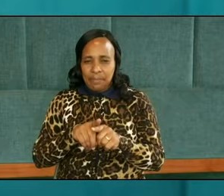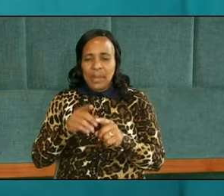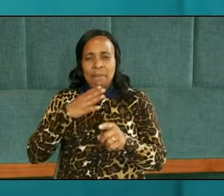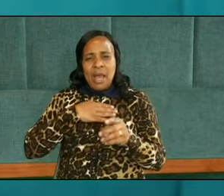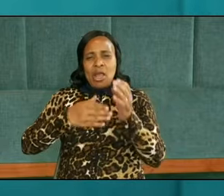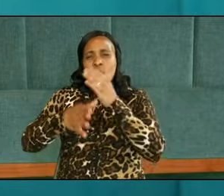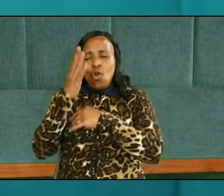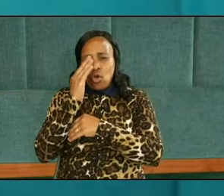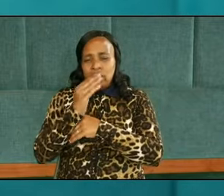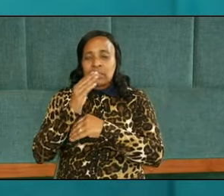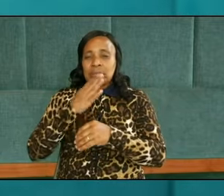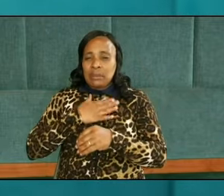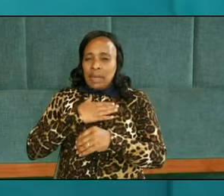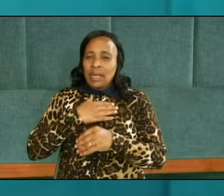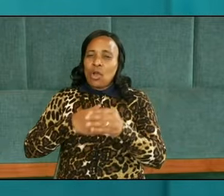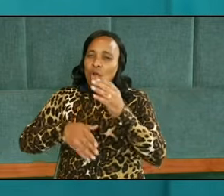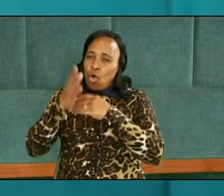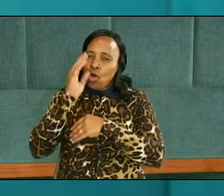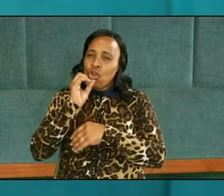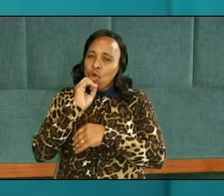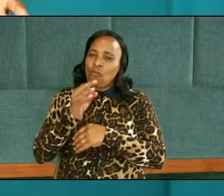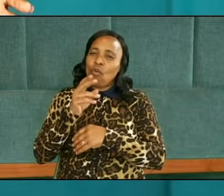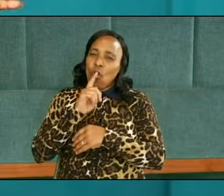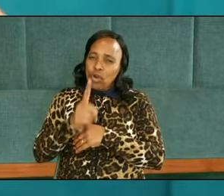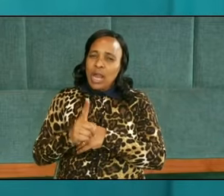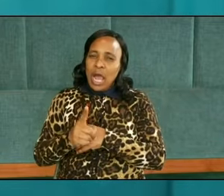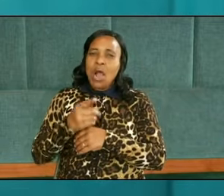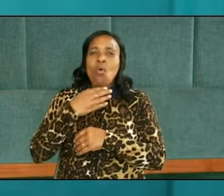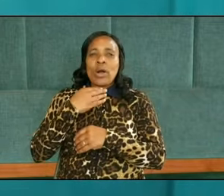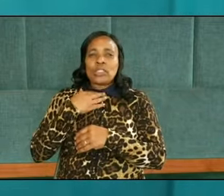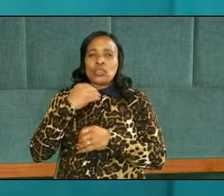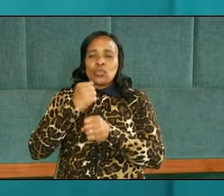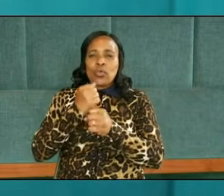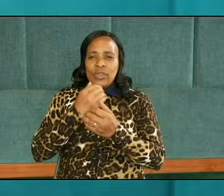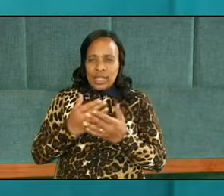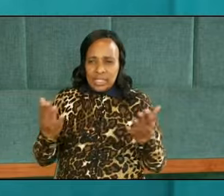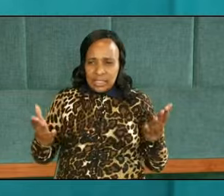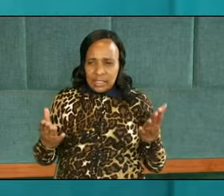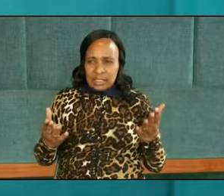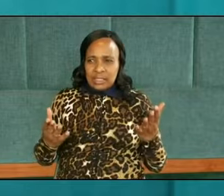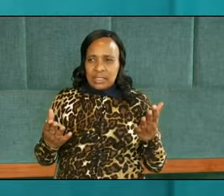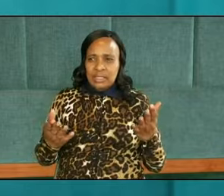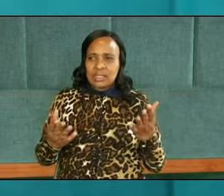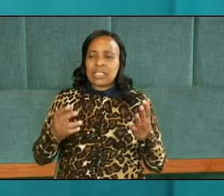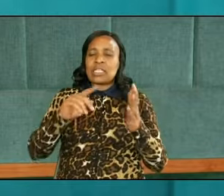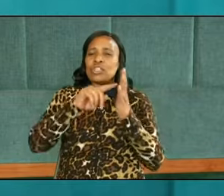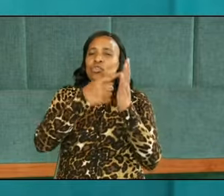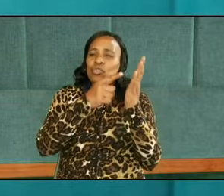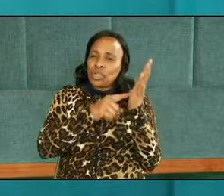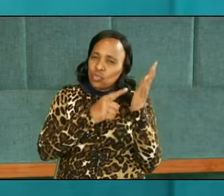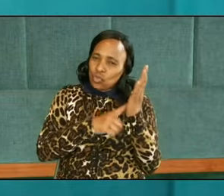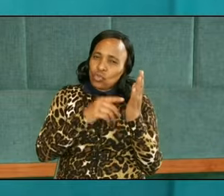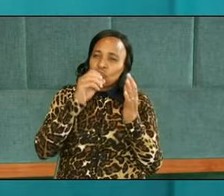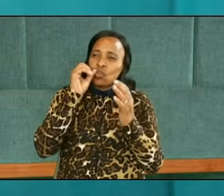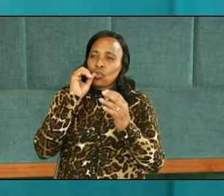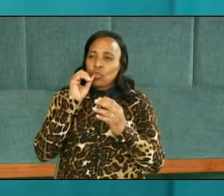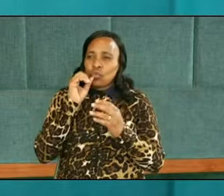God is a God of order. There's a way he likes to do his things, and we have to keep his instructions to the